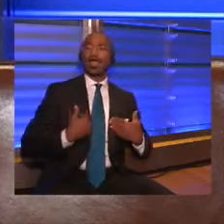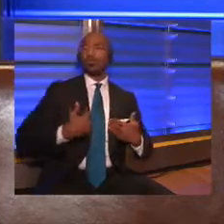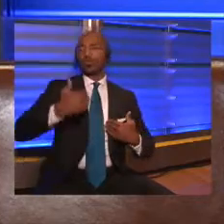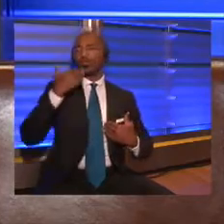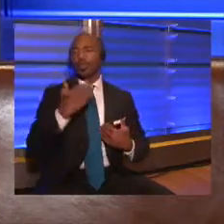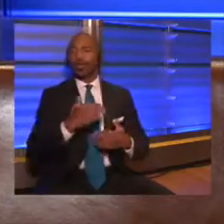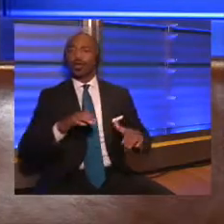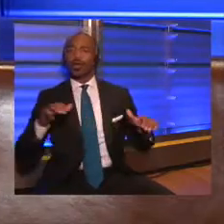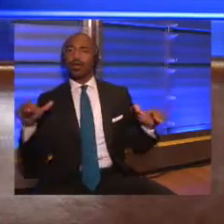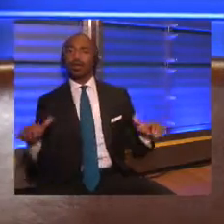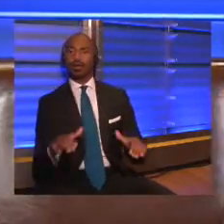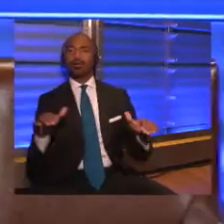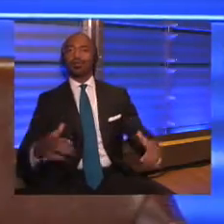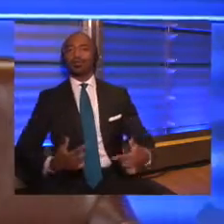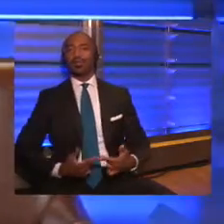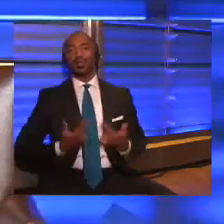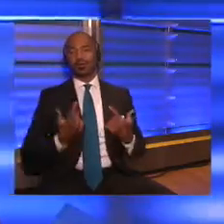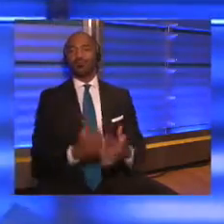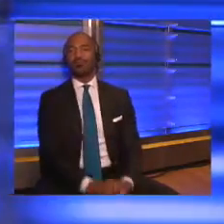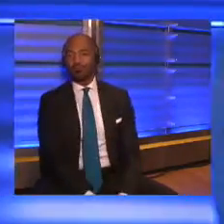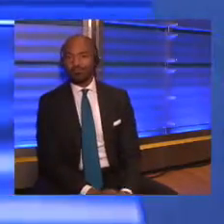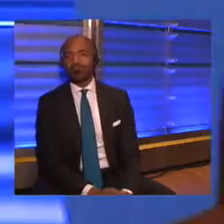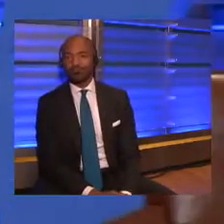active lives.